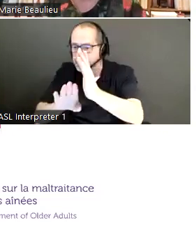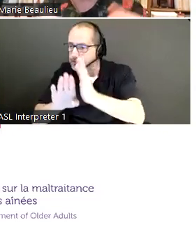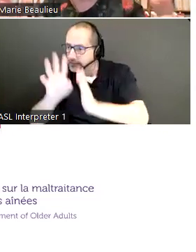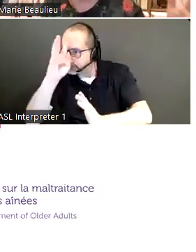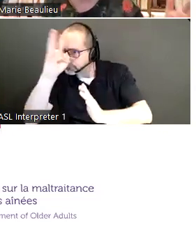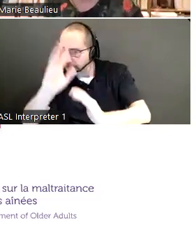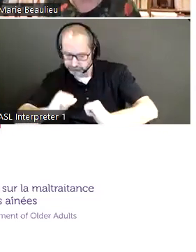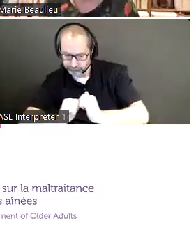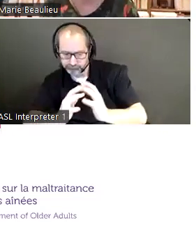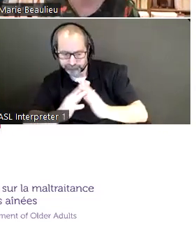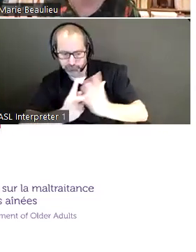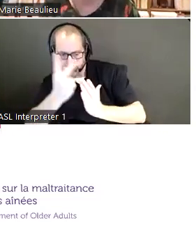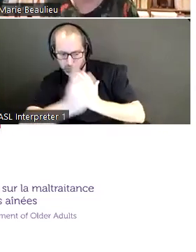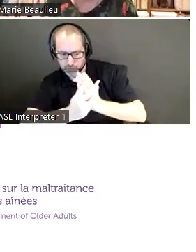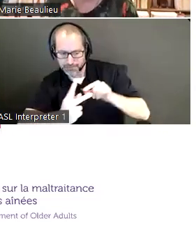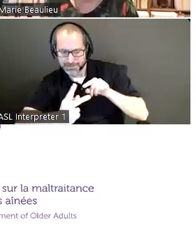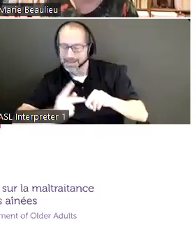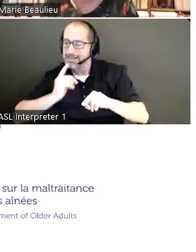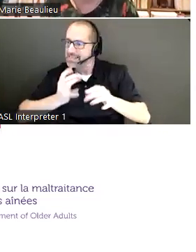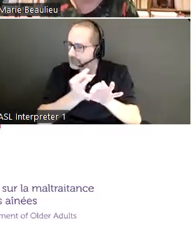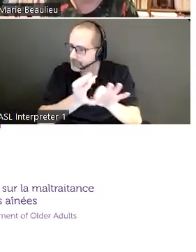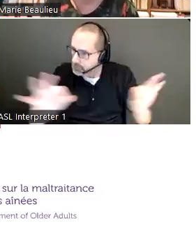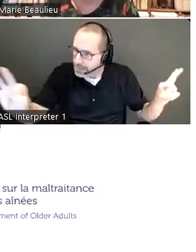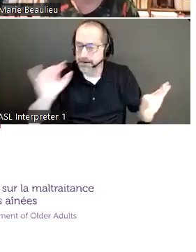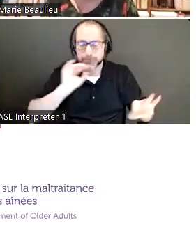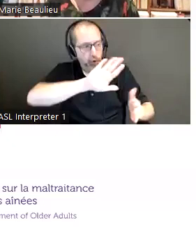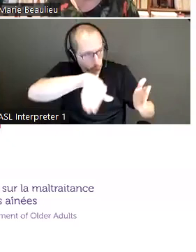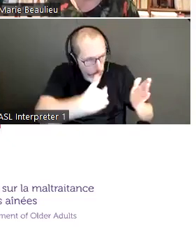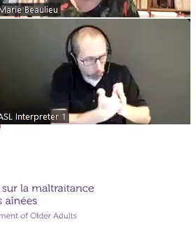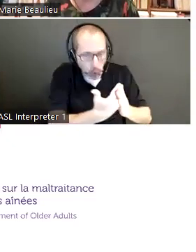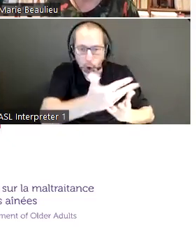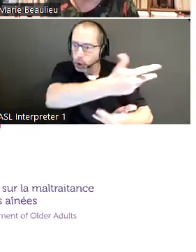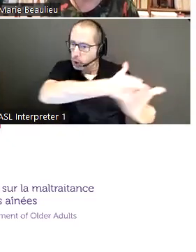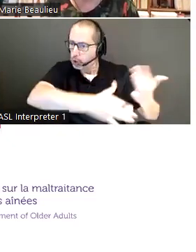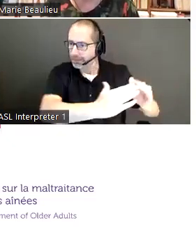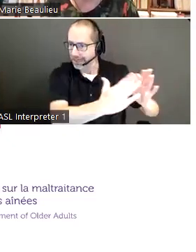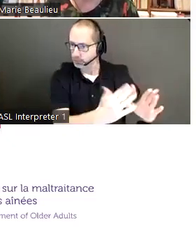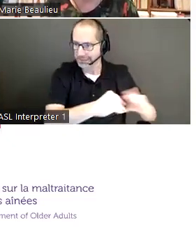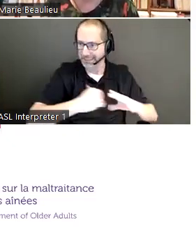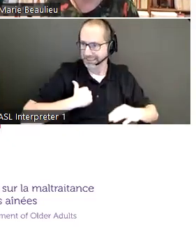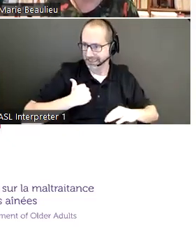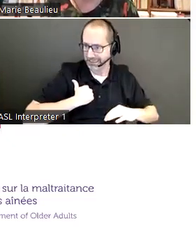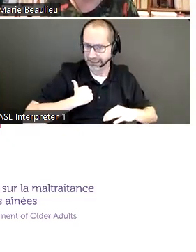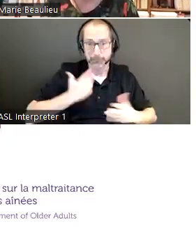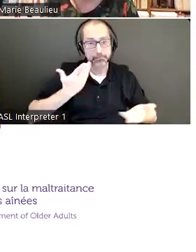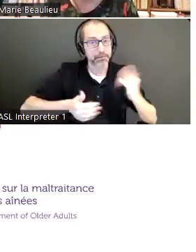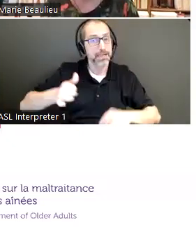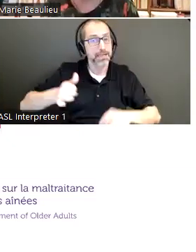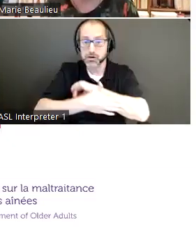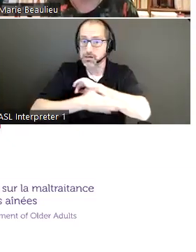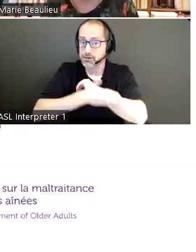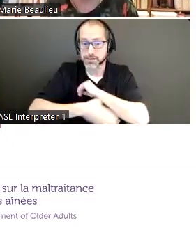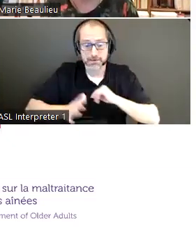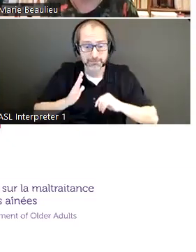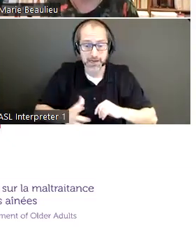for all congregate housing in Canada and maybe elsewhere. So the main funding in partnership was coming from the